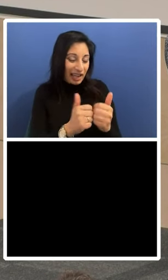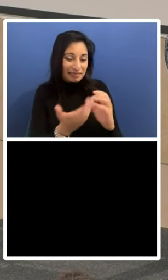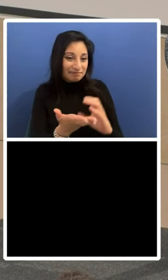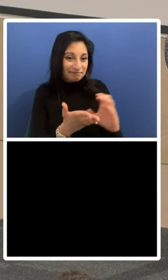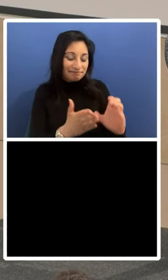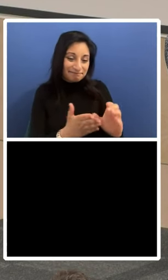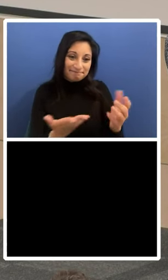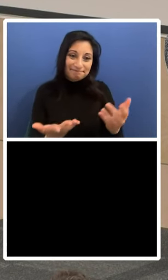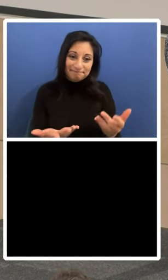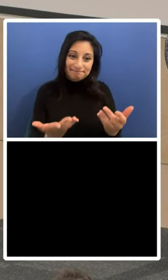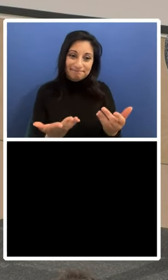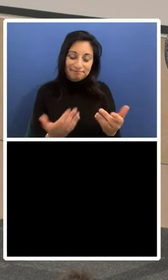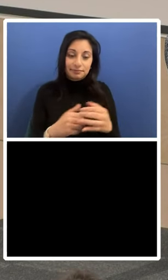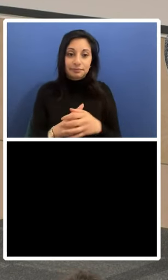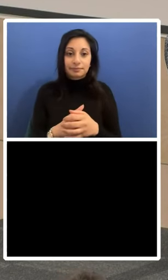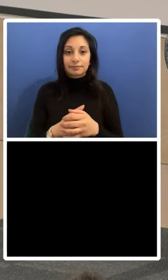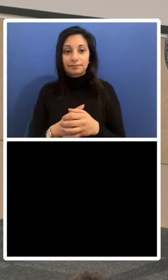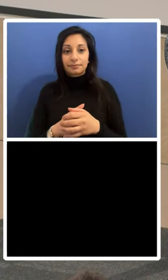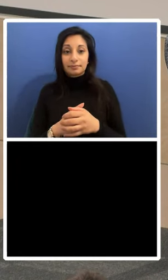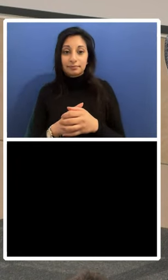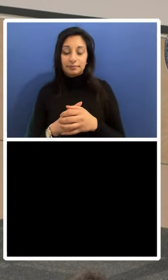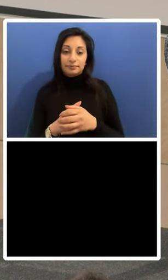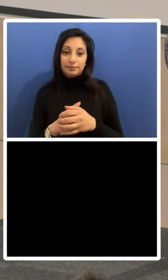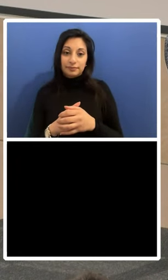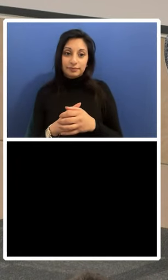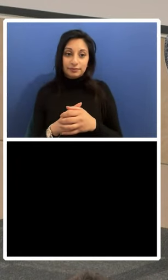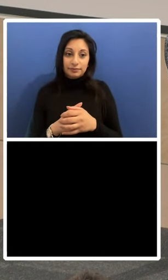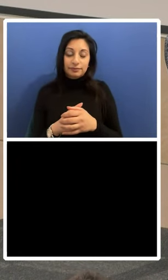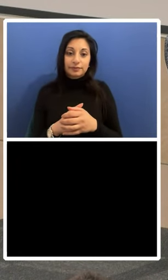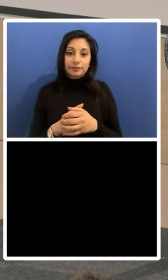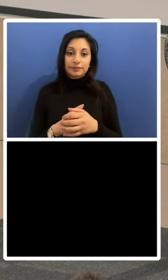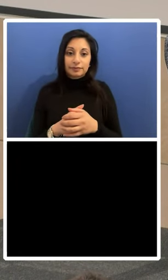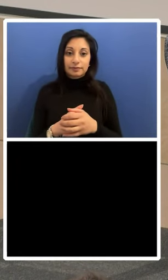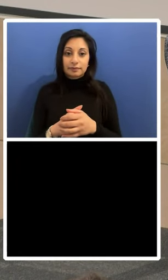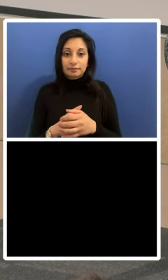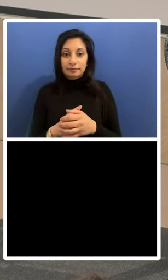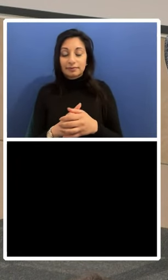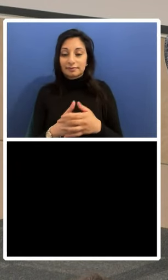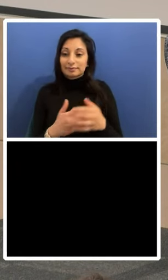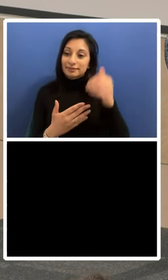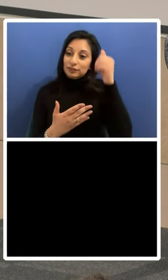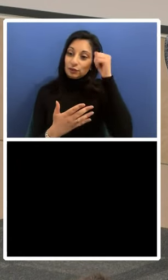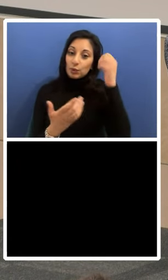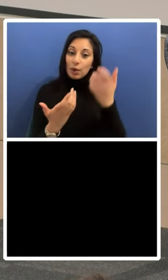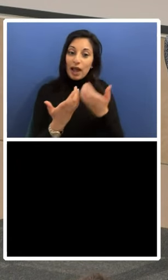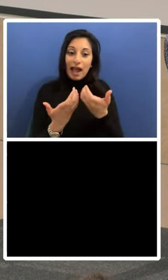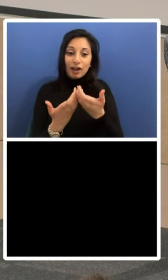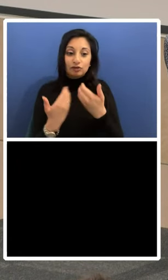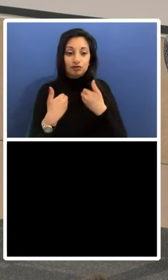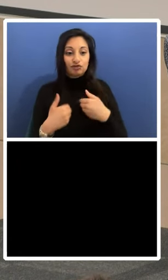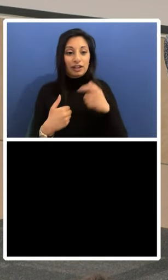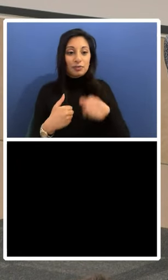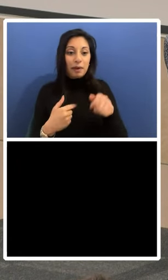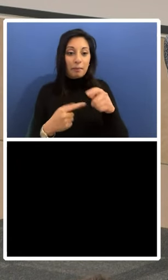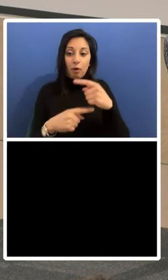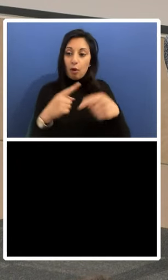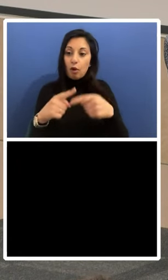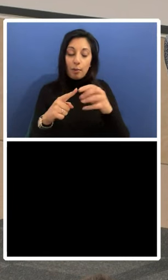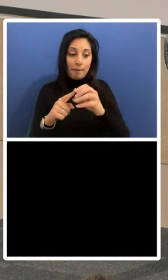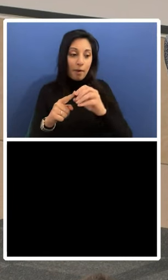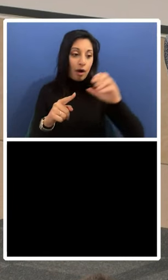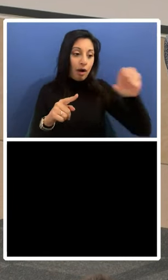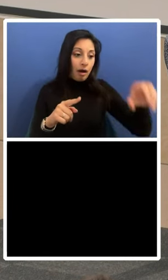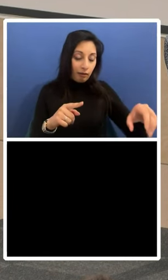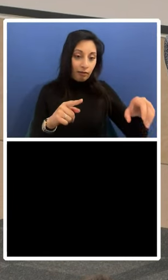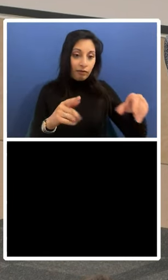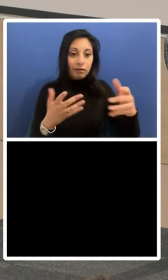because they know that, that there's a big incentive for powerful people to get rich people out of the loop. So, you know, I focus on building